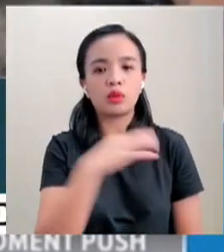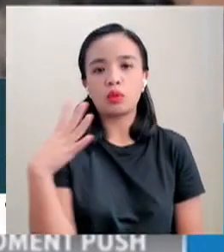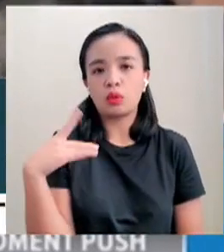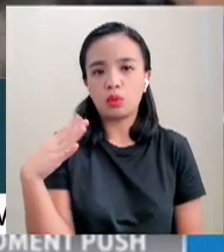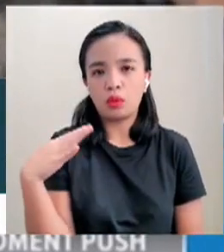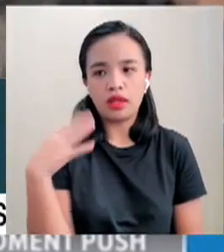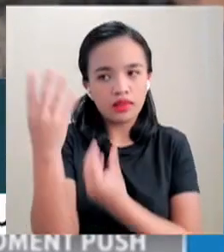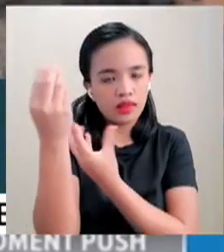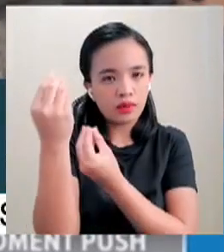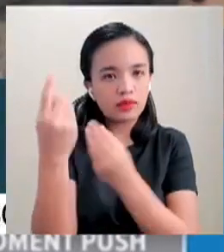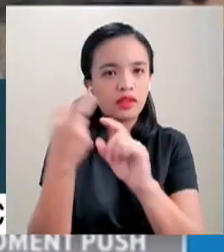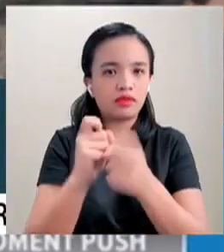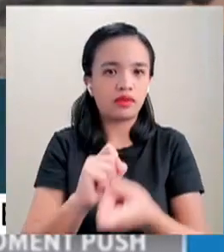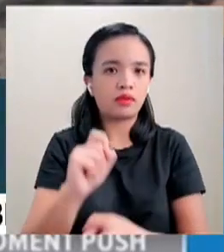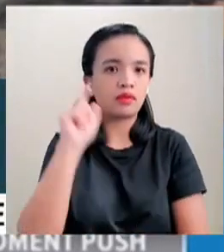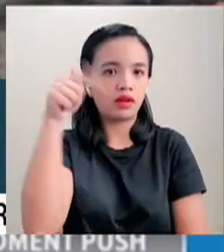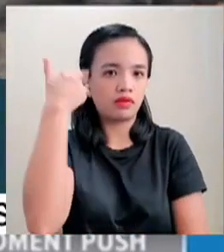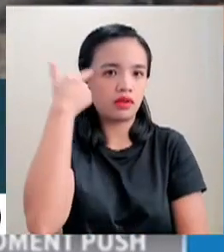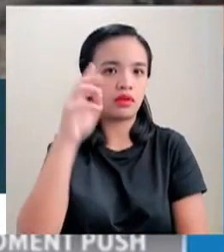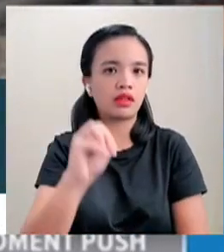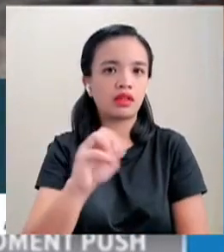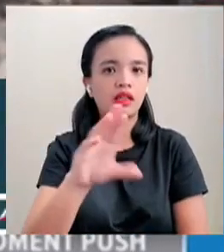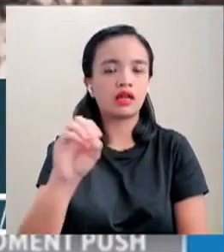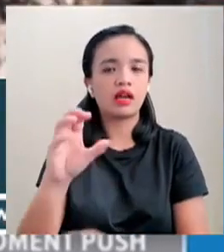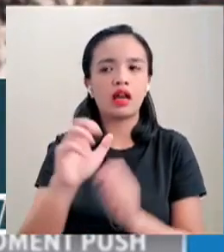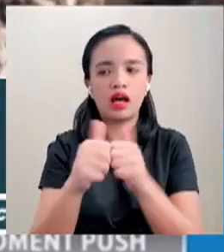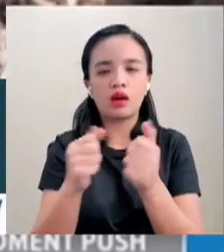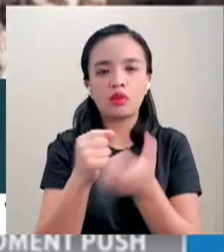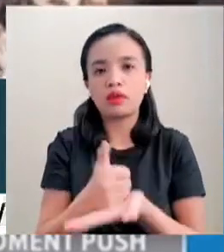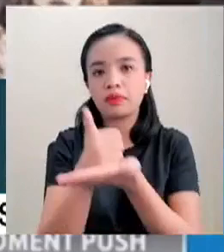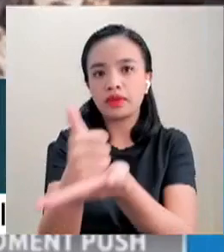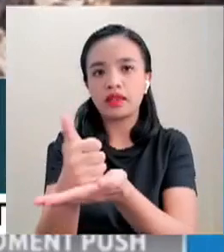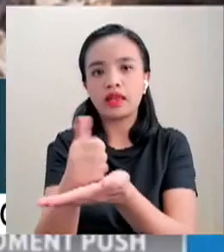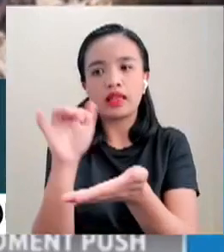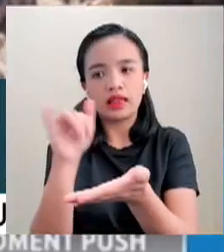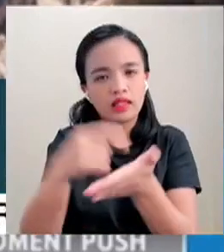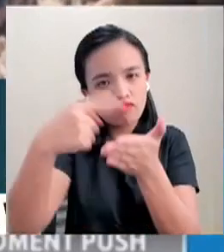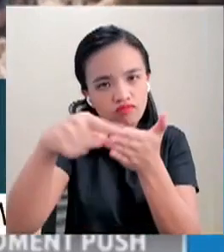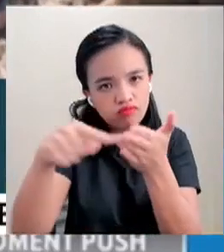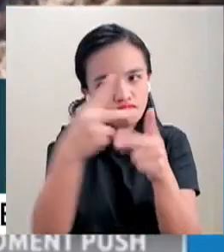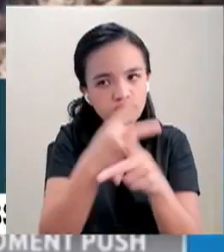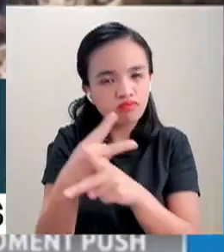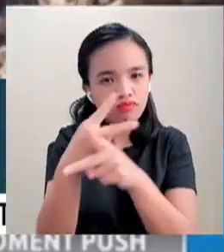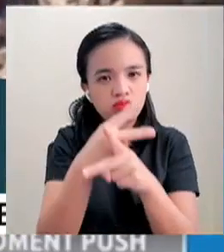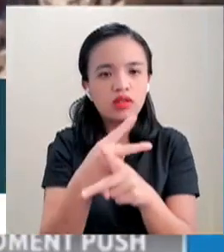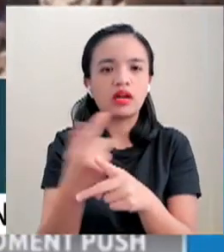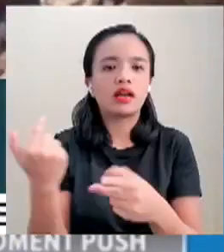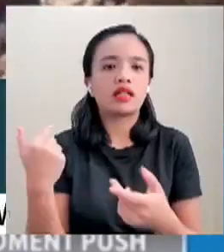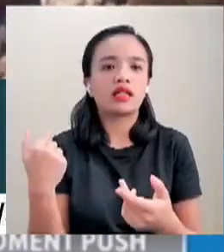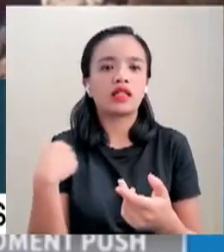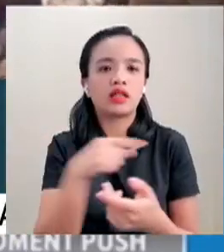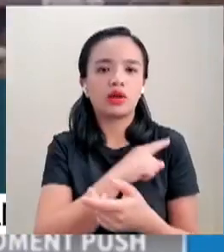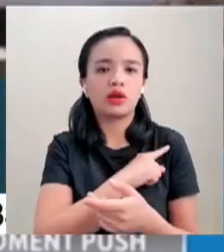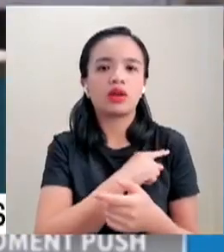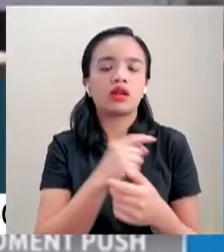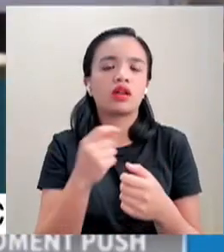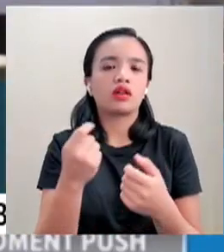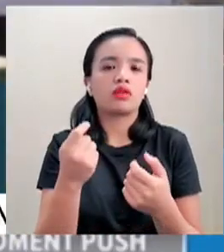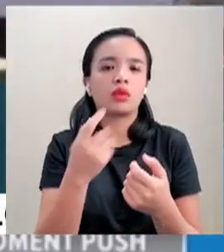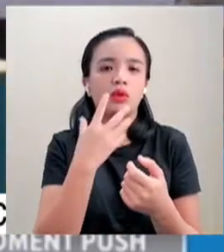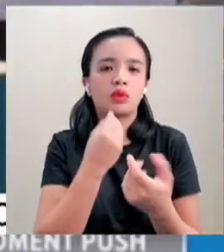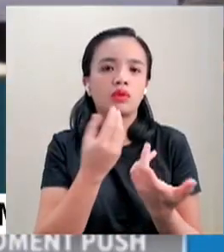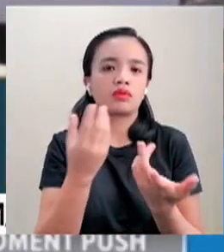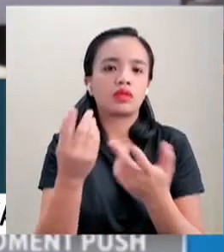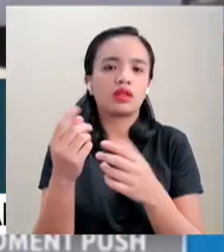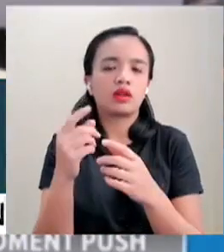government how we can be of most assistance. But we're tracking this very carefully, and our hearts go out to the people of Morocco who suffered this devastating